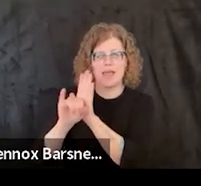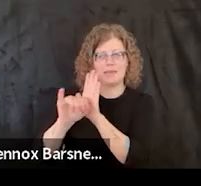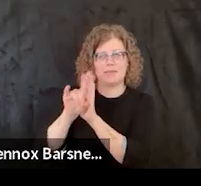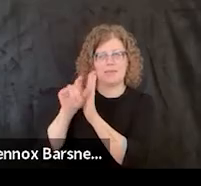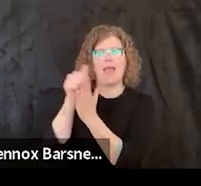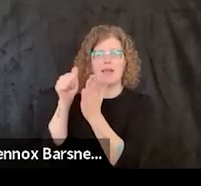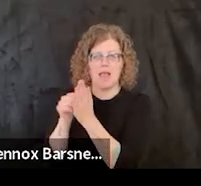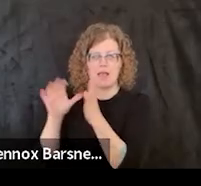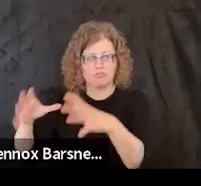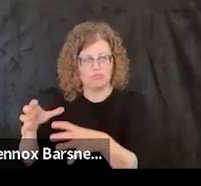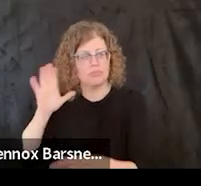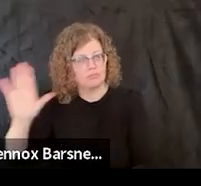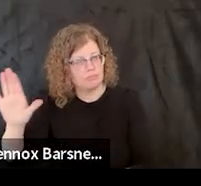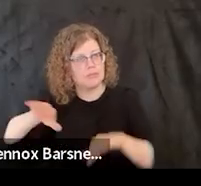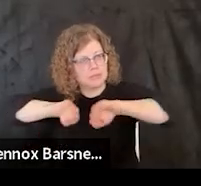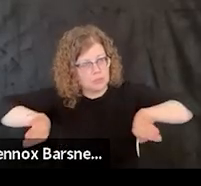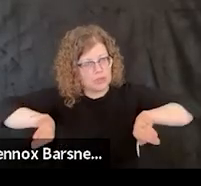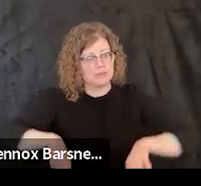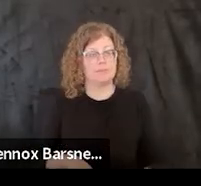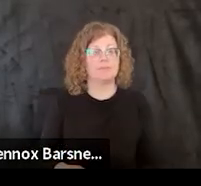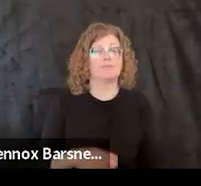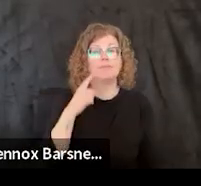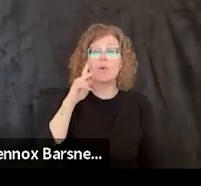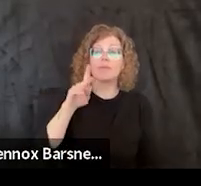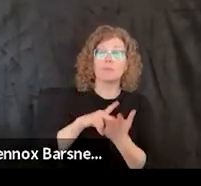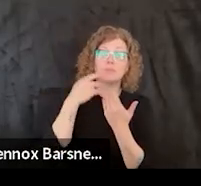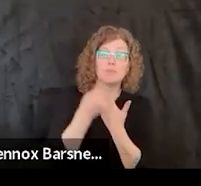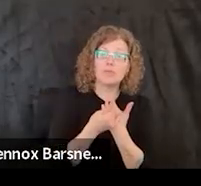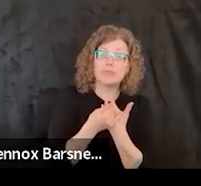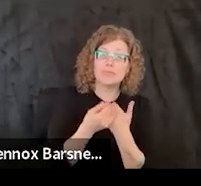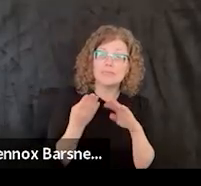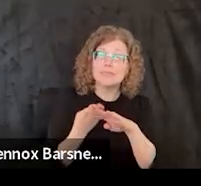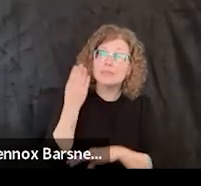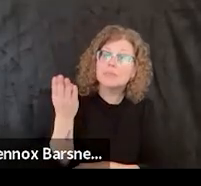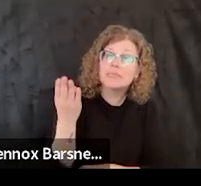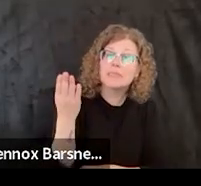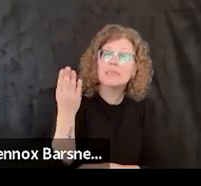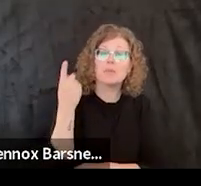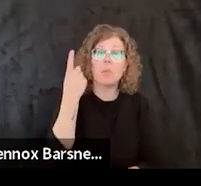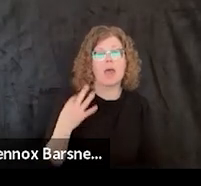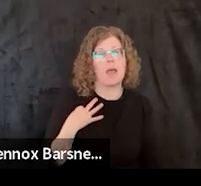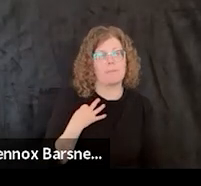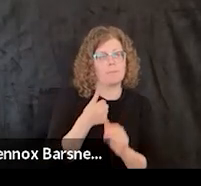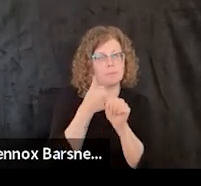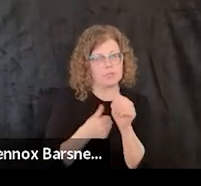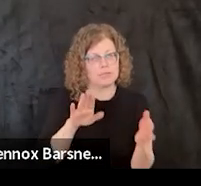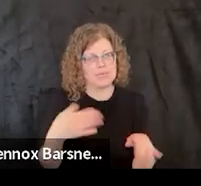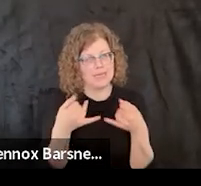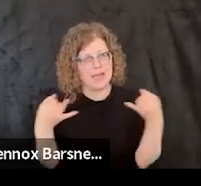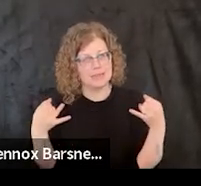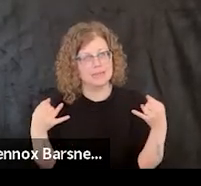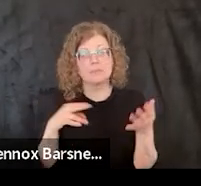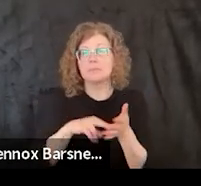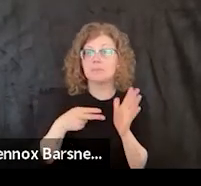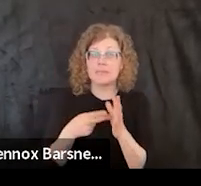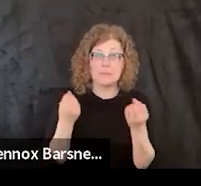A project may only be submitted by 1 applicant per program deadline. This means that multiple members of a group